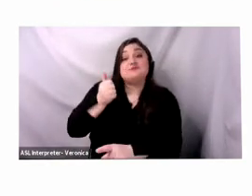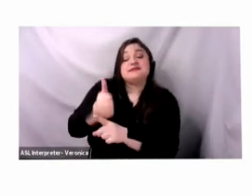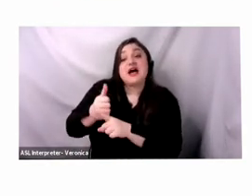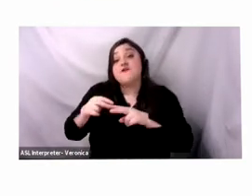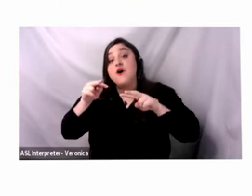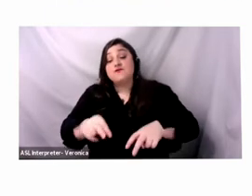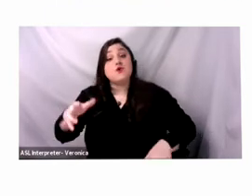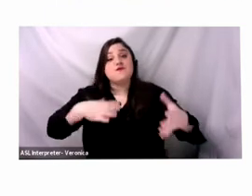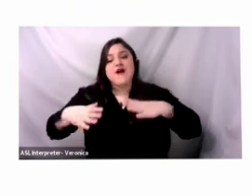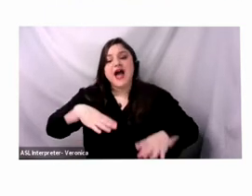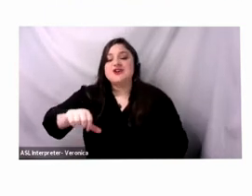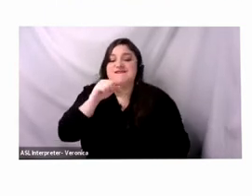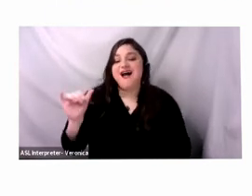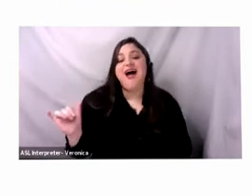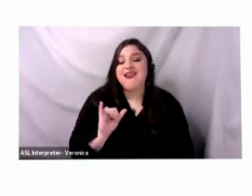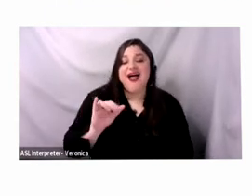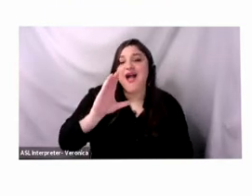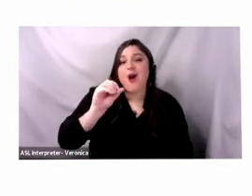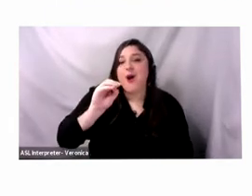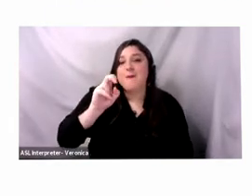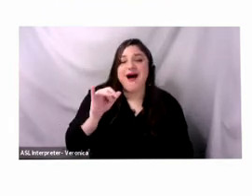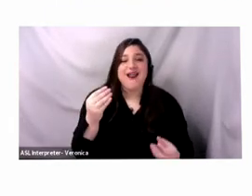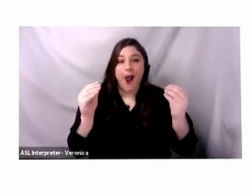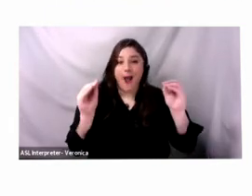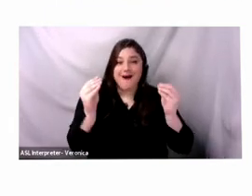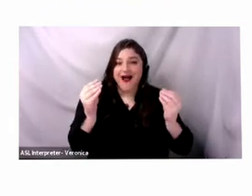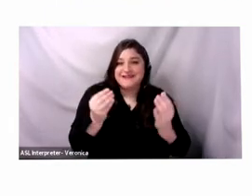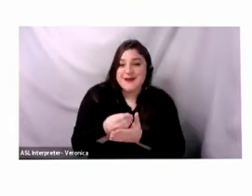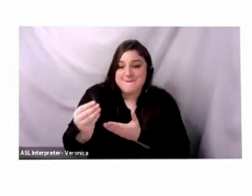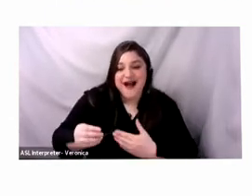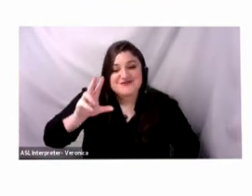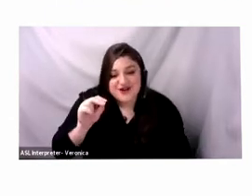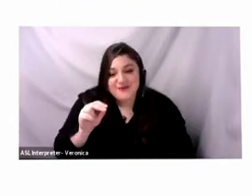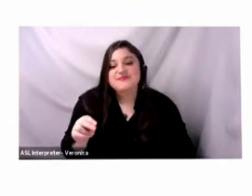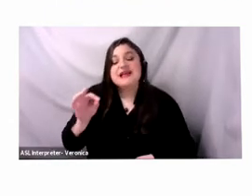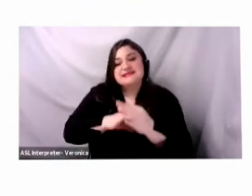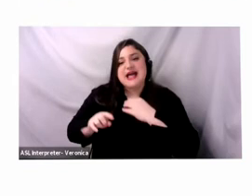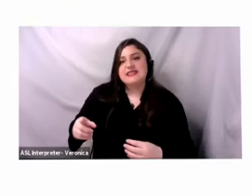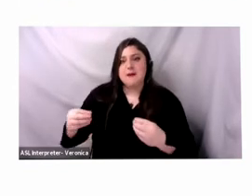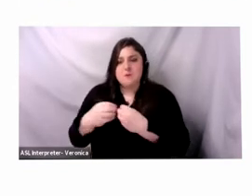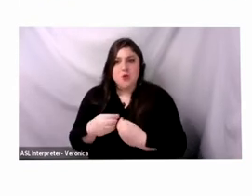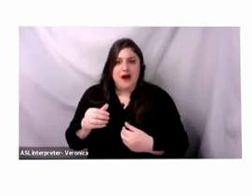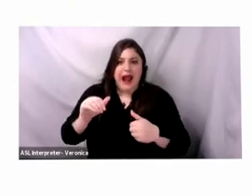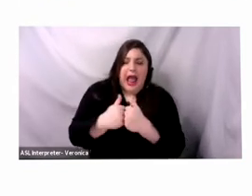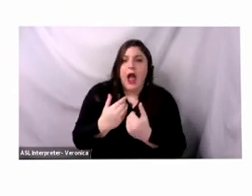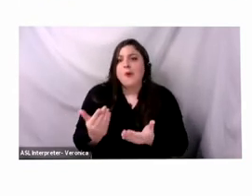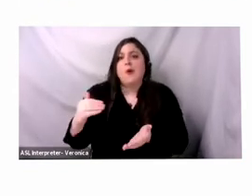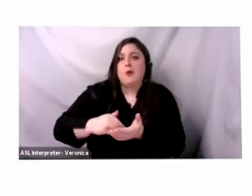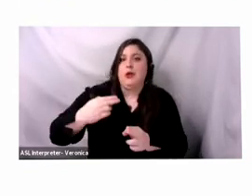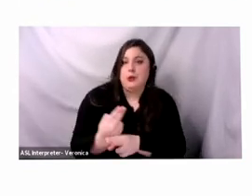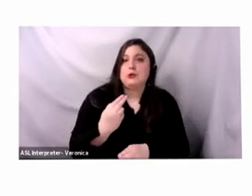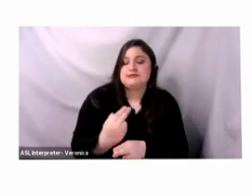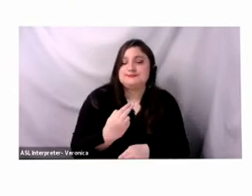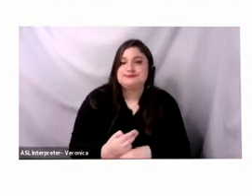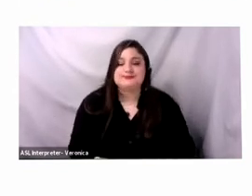reworked and upcycled. Consumato is responsible for extending the life of far more garments than any resale platform in the United States. For